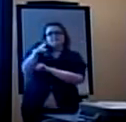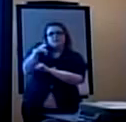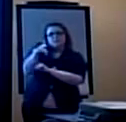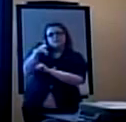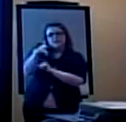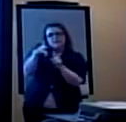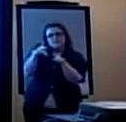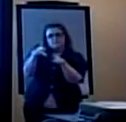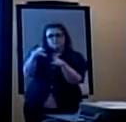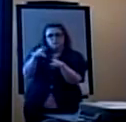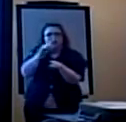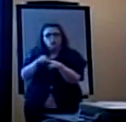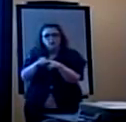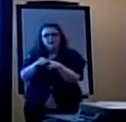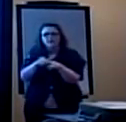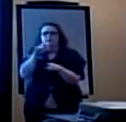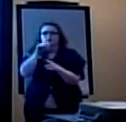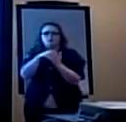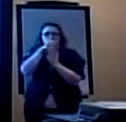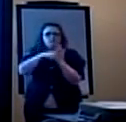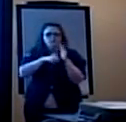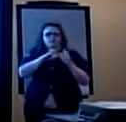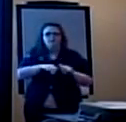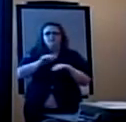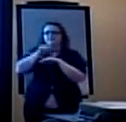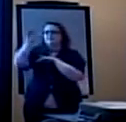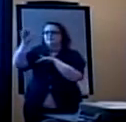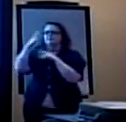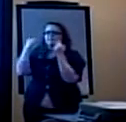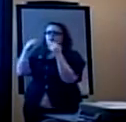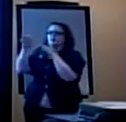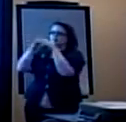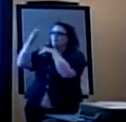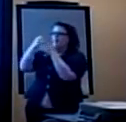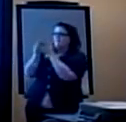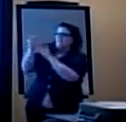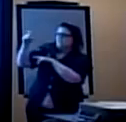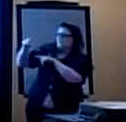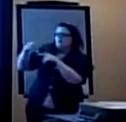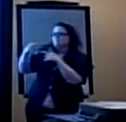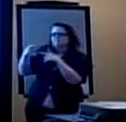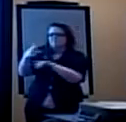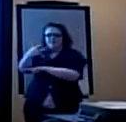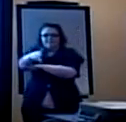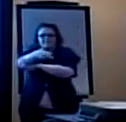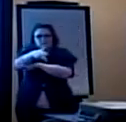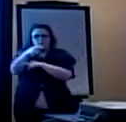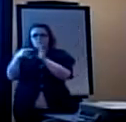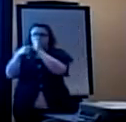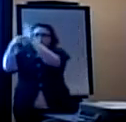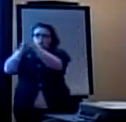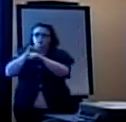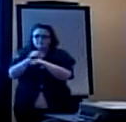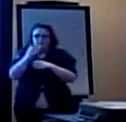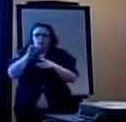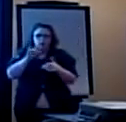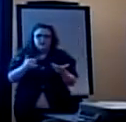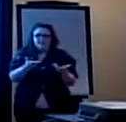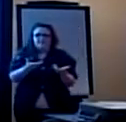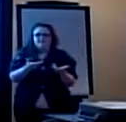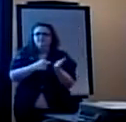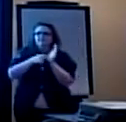Rather than sending in a piece to the local minister trying to explain why they need more funding, they took videos to show what their community was like.